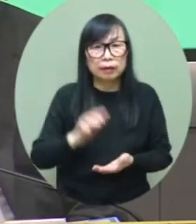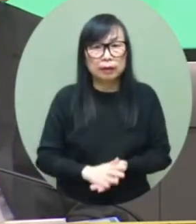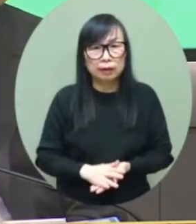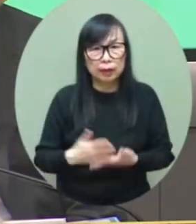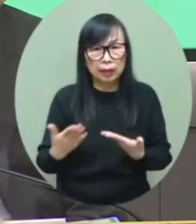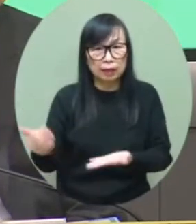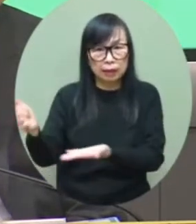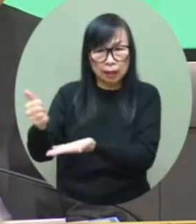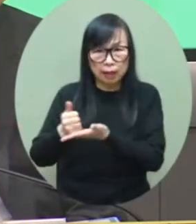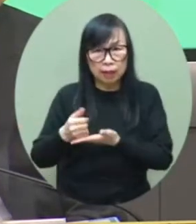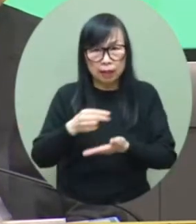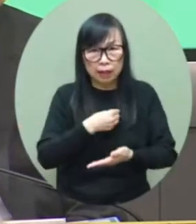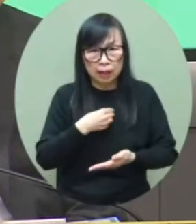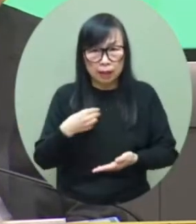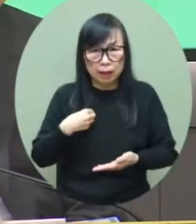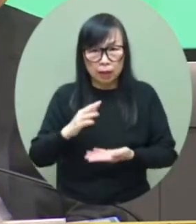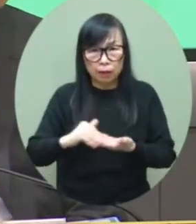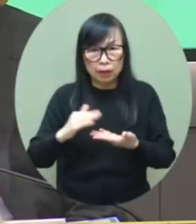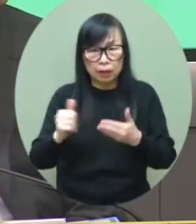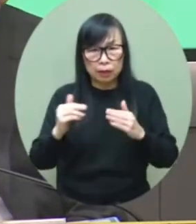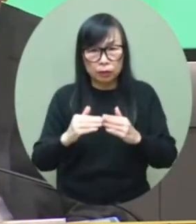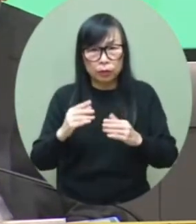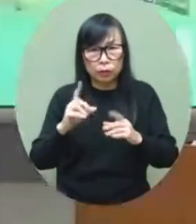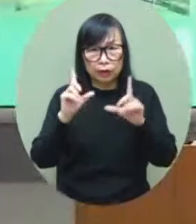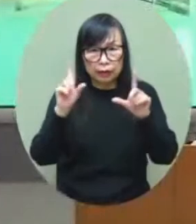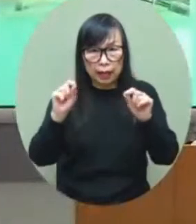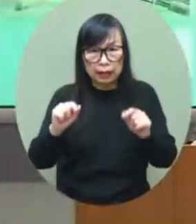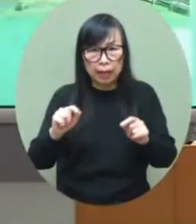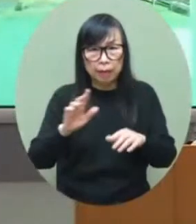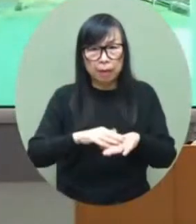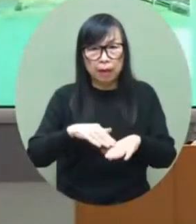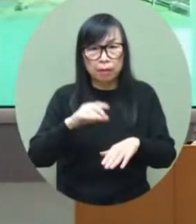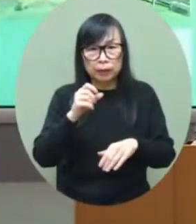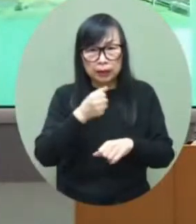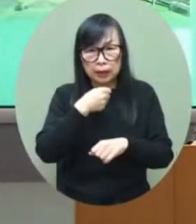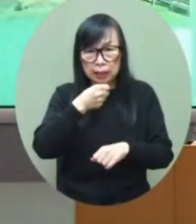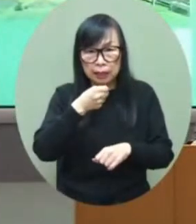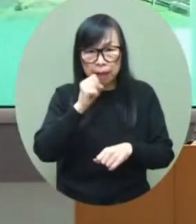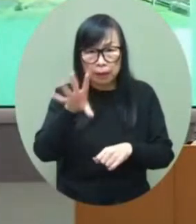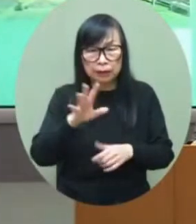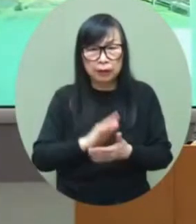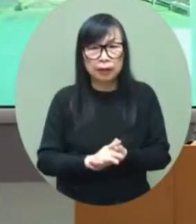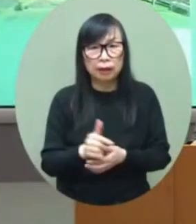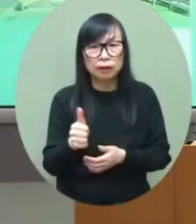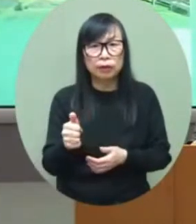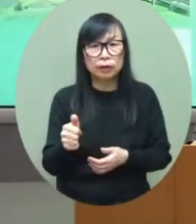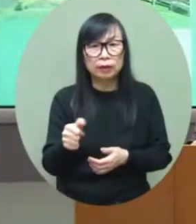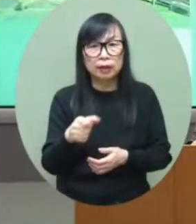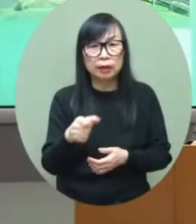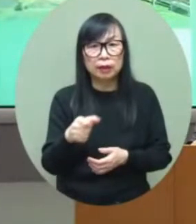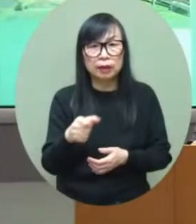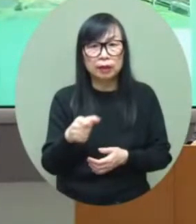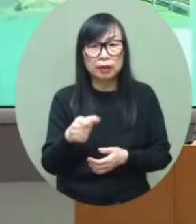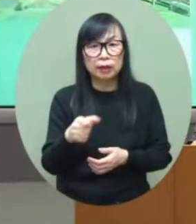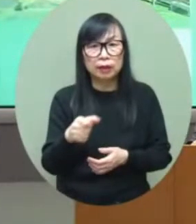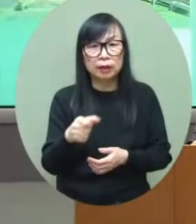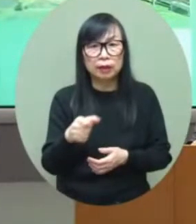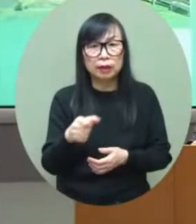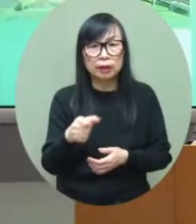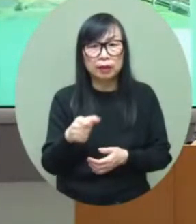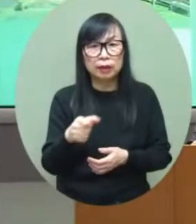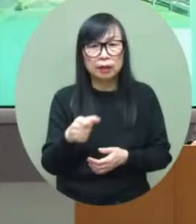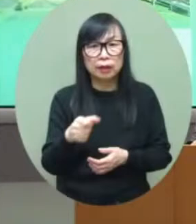what you will do with these facilities. Next, I invite the Secretary for Health to answer your other question. Thank you for your question.